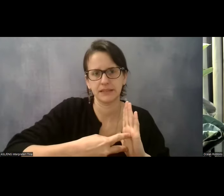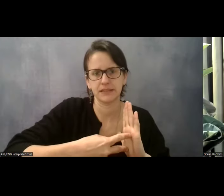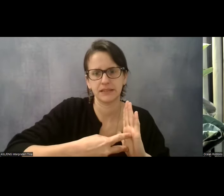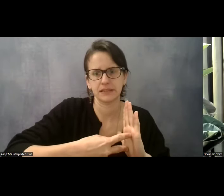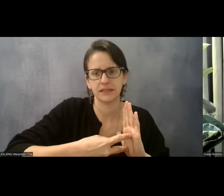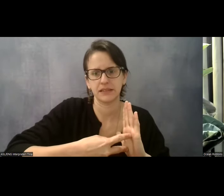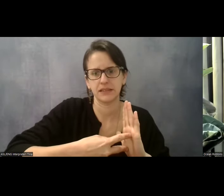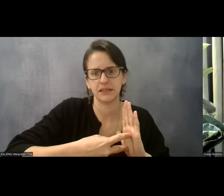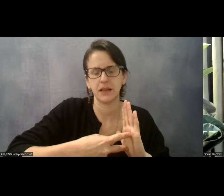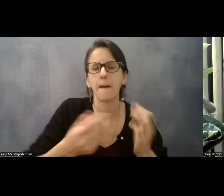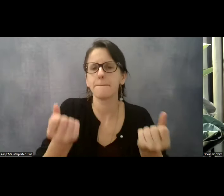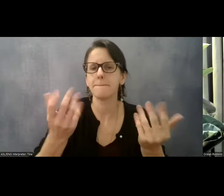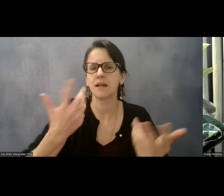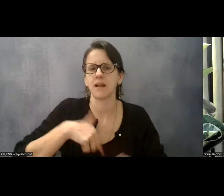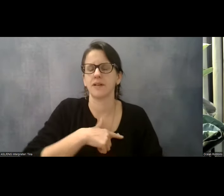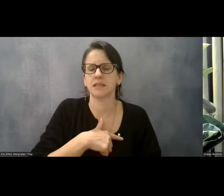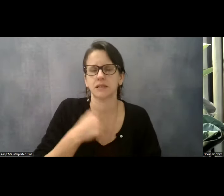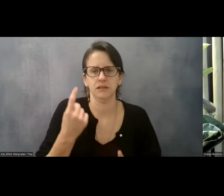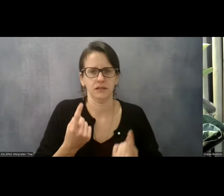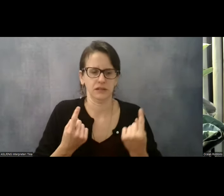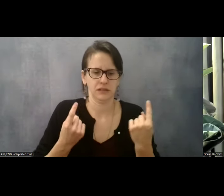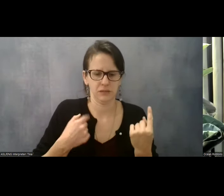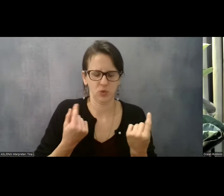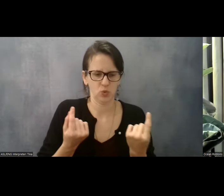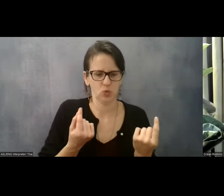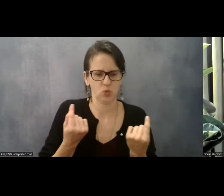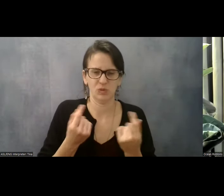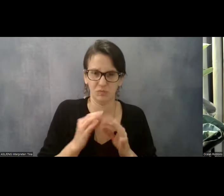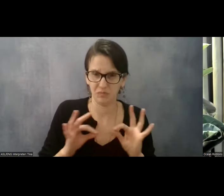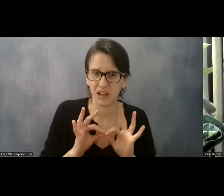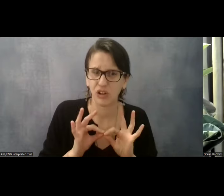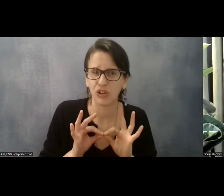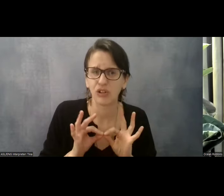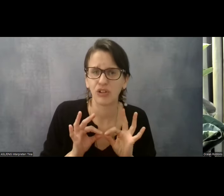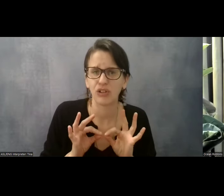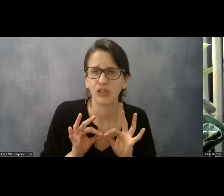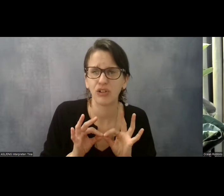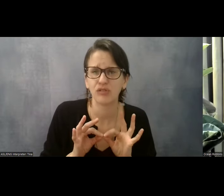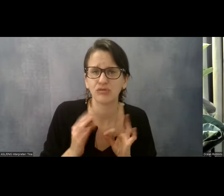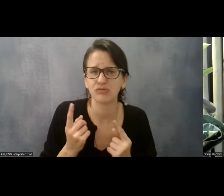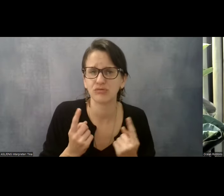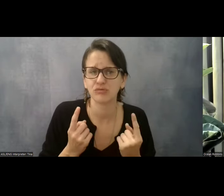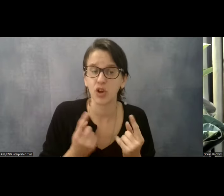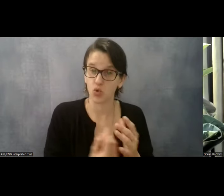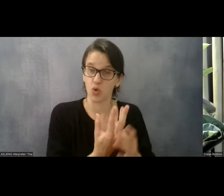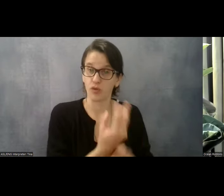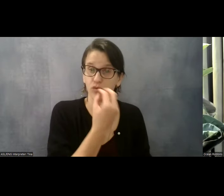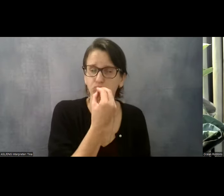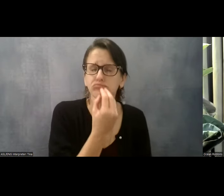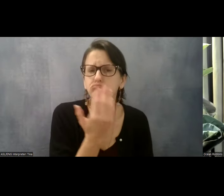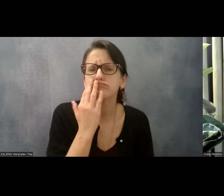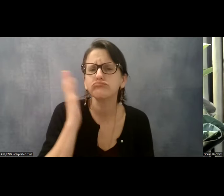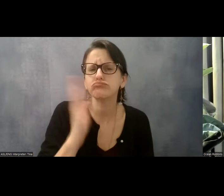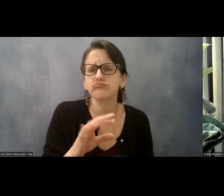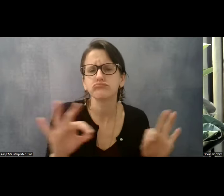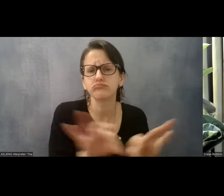of us can wonder whether what we do really matters in the world. When you're growing food, you know it matters. When you plant and tend a